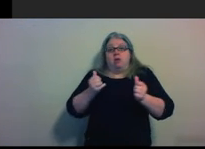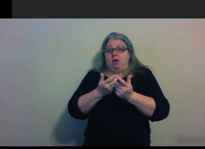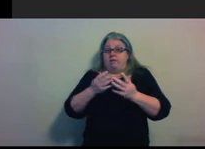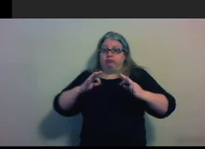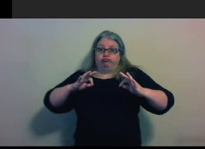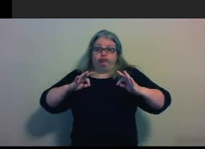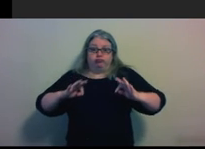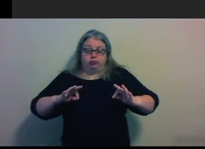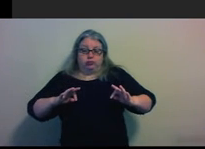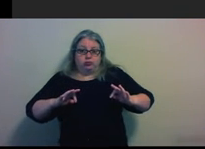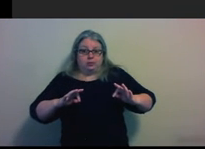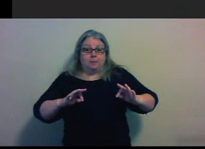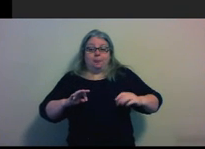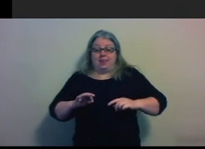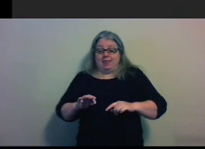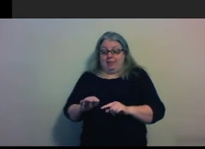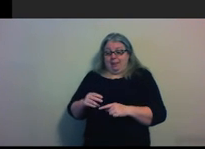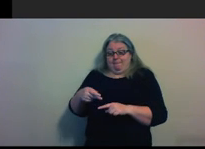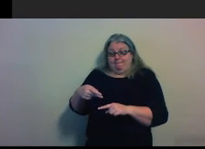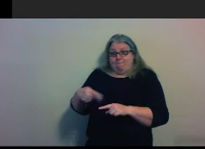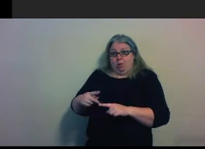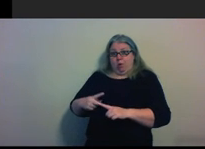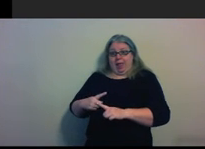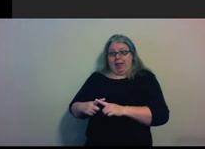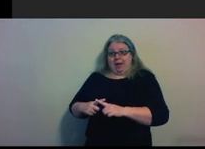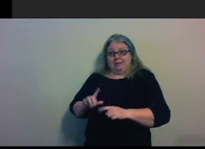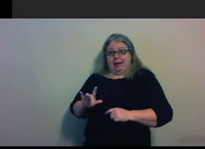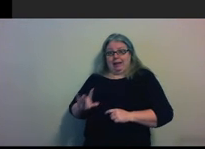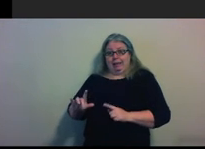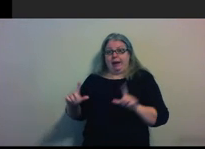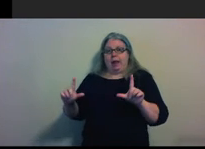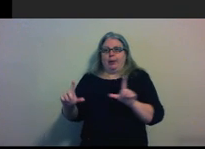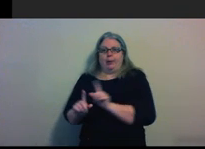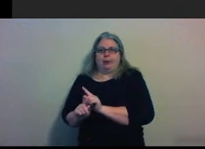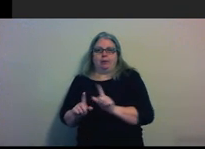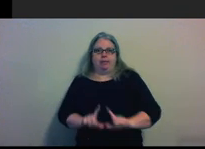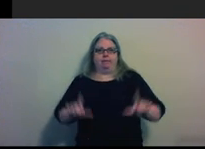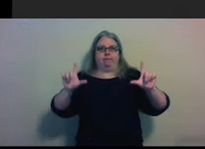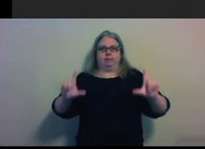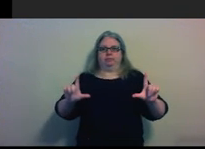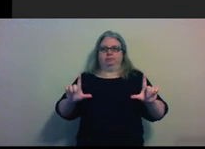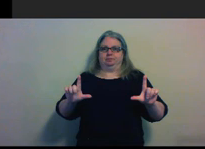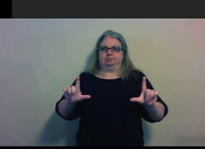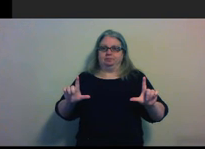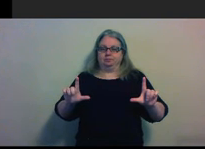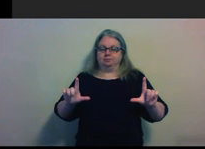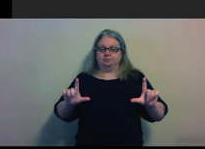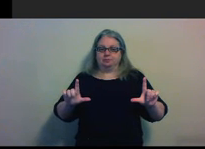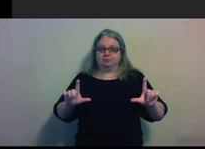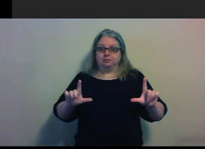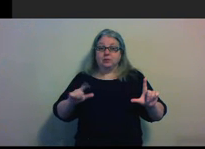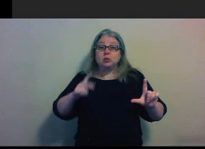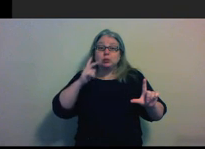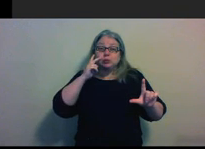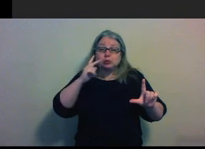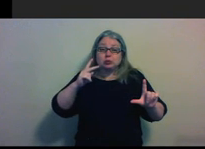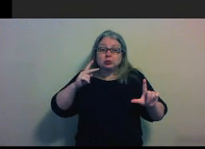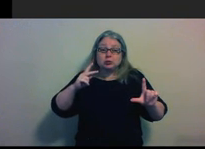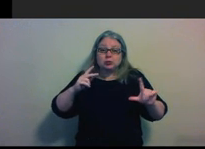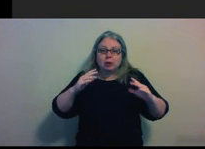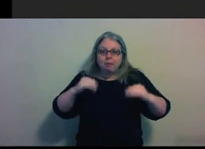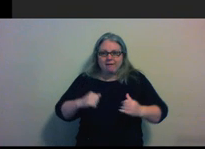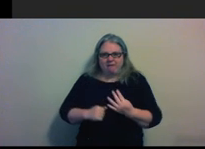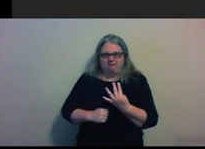is great. You can close that collaborating panel and then you go back to your regular screen. Now, as you can see